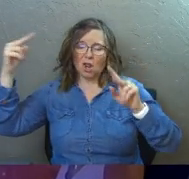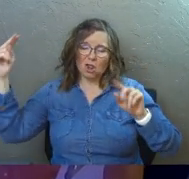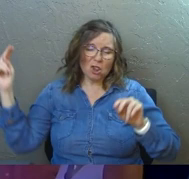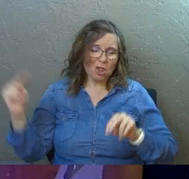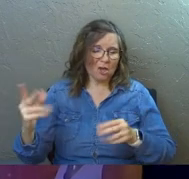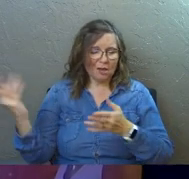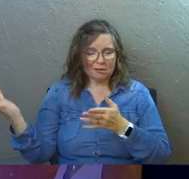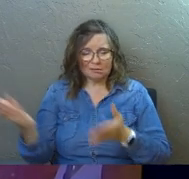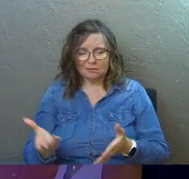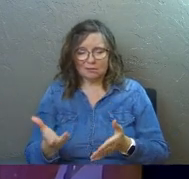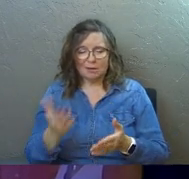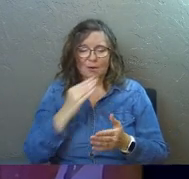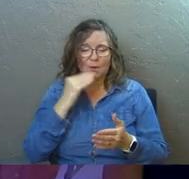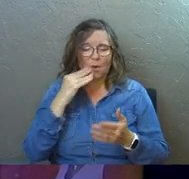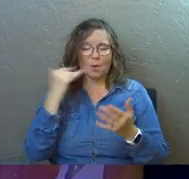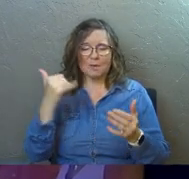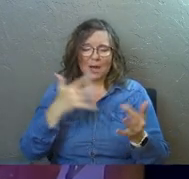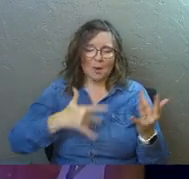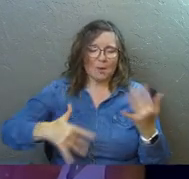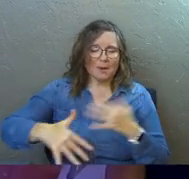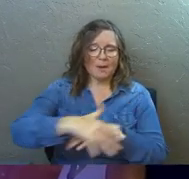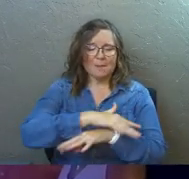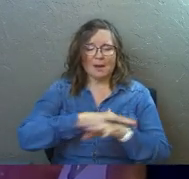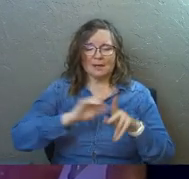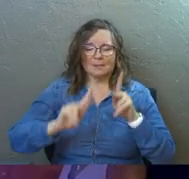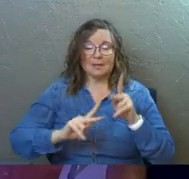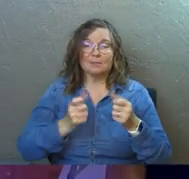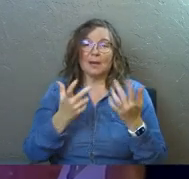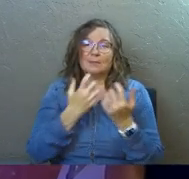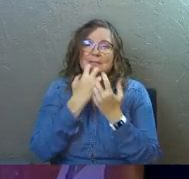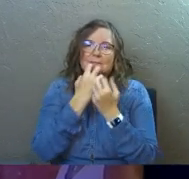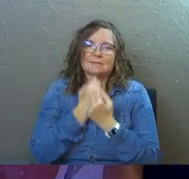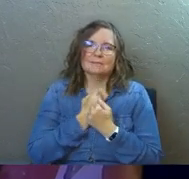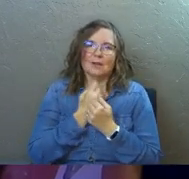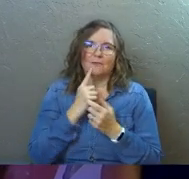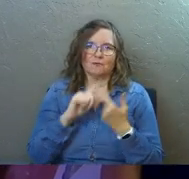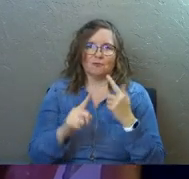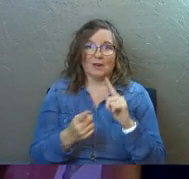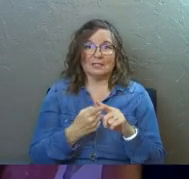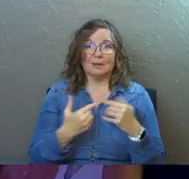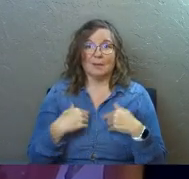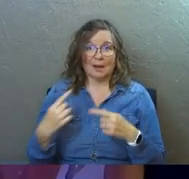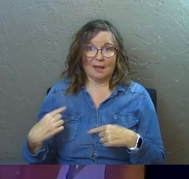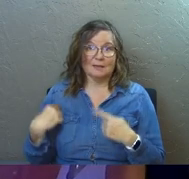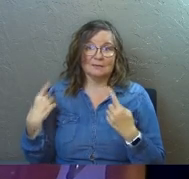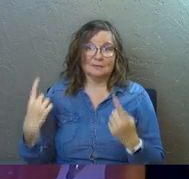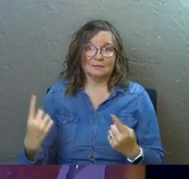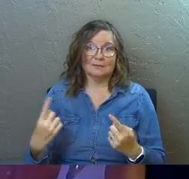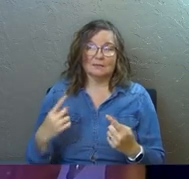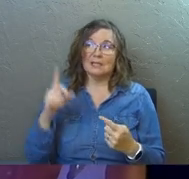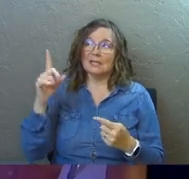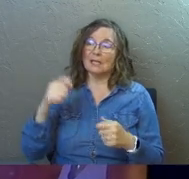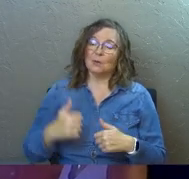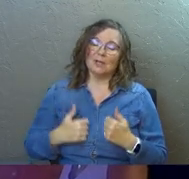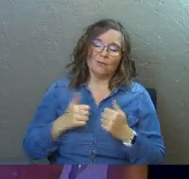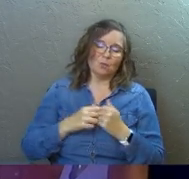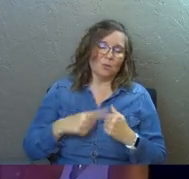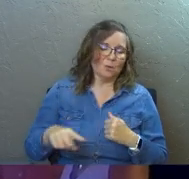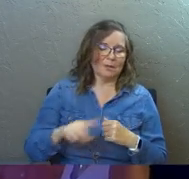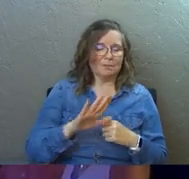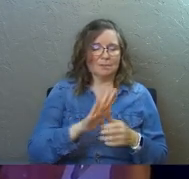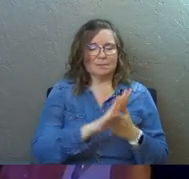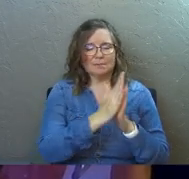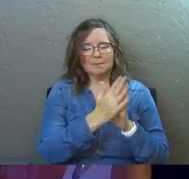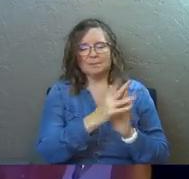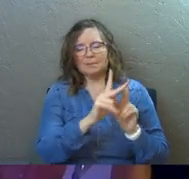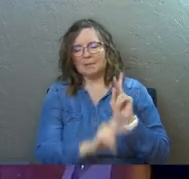look, God's home is now among his people. This is how much he desires friendship and has all along. He will live with them and they will be